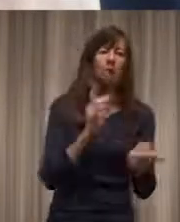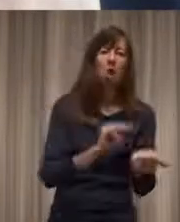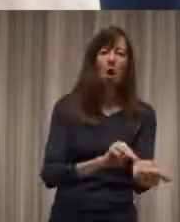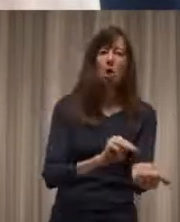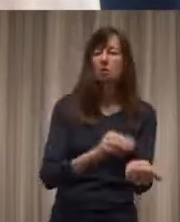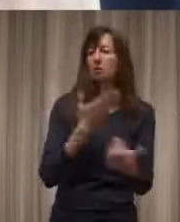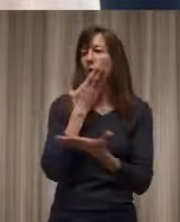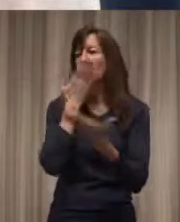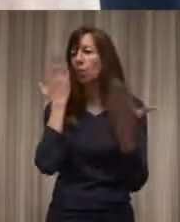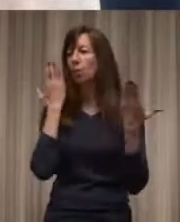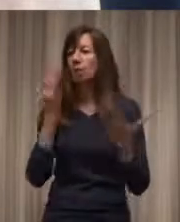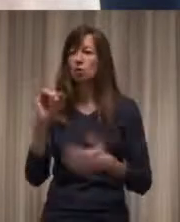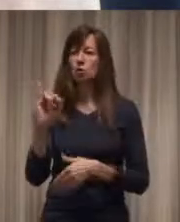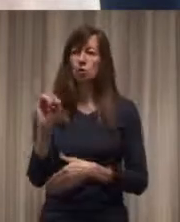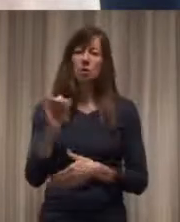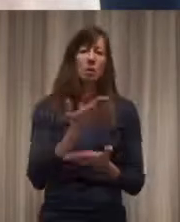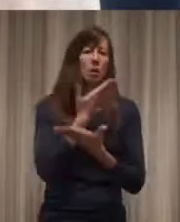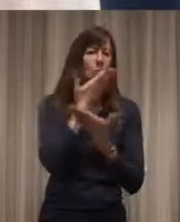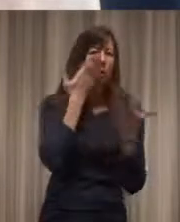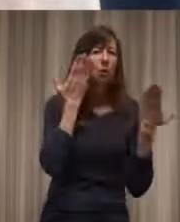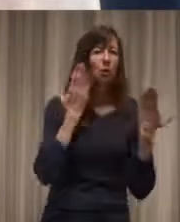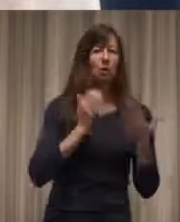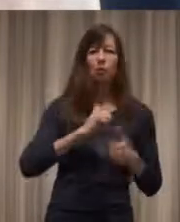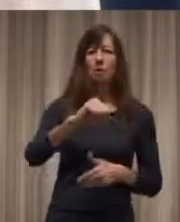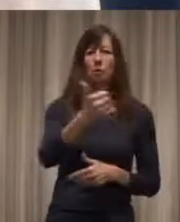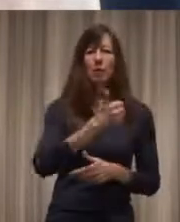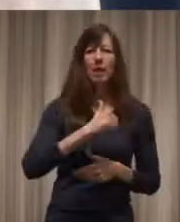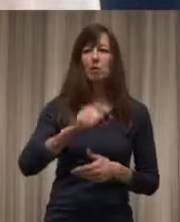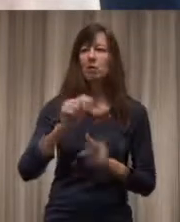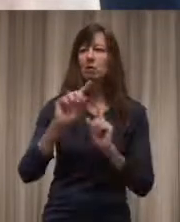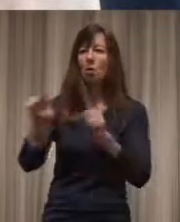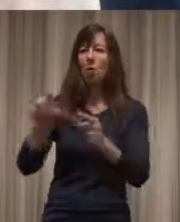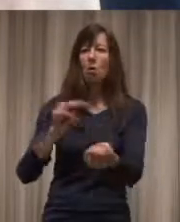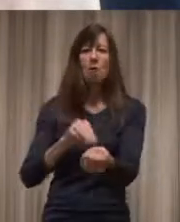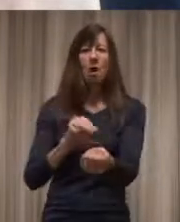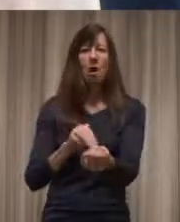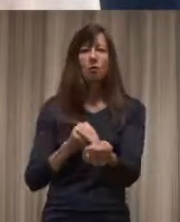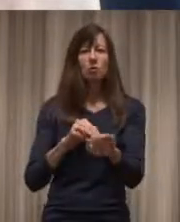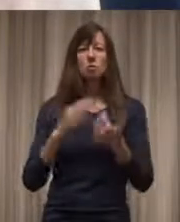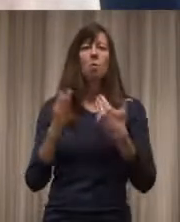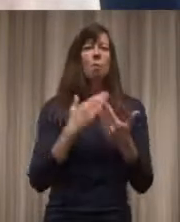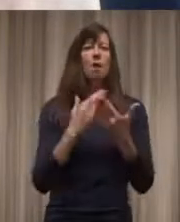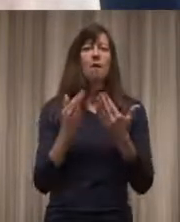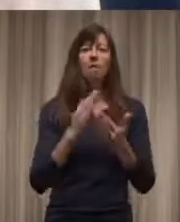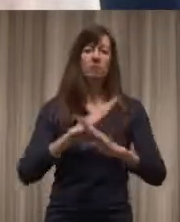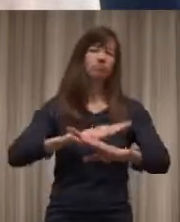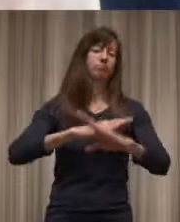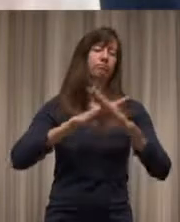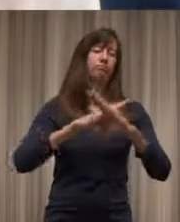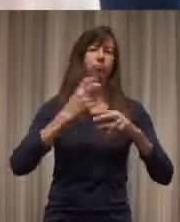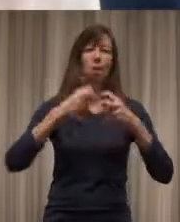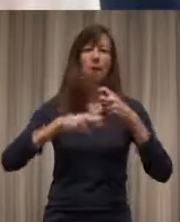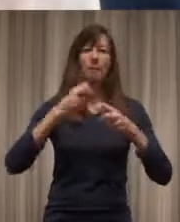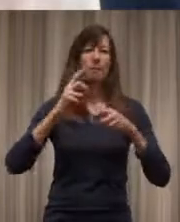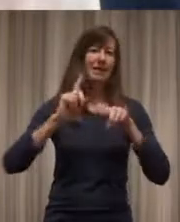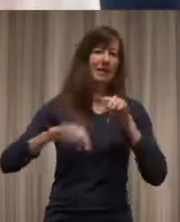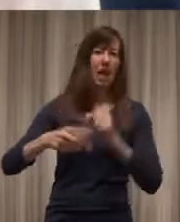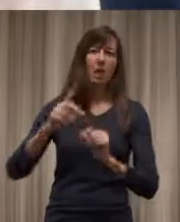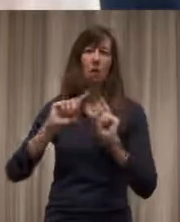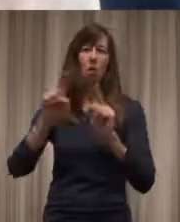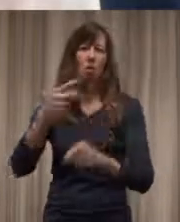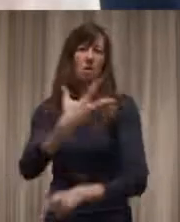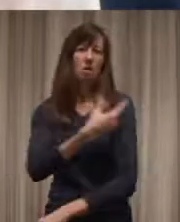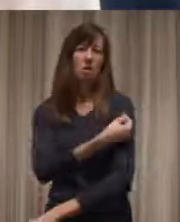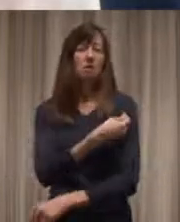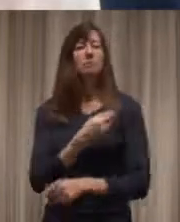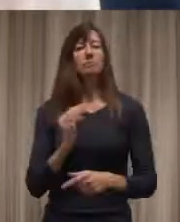even the transportation to get to the doctor, or whatever those barriers are. So we are factoring that into our plan. At the end of the day, our